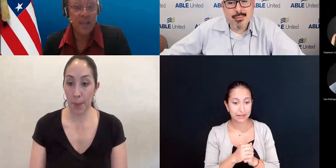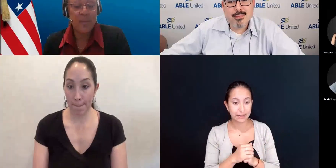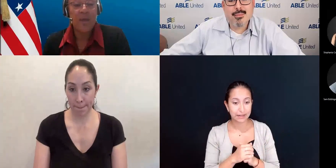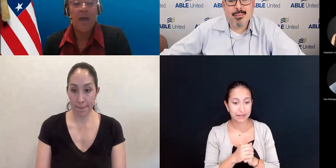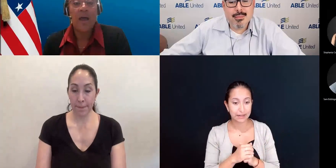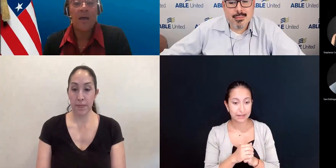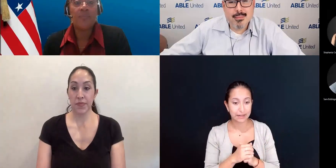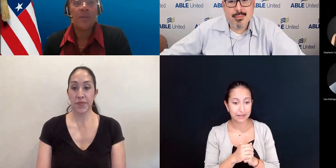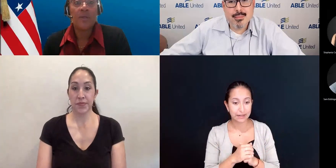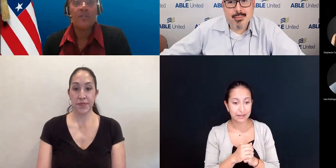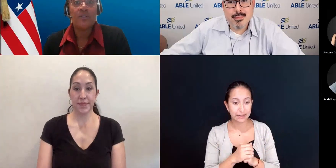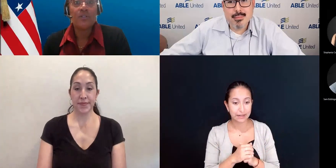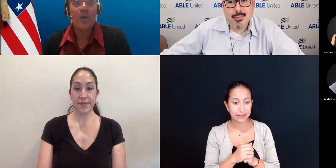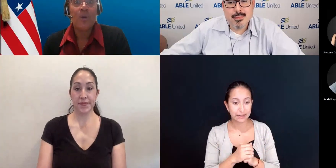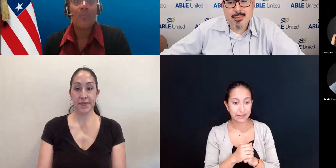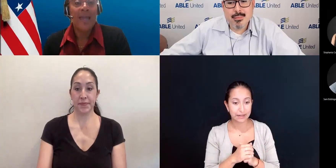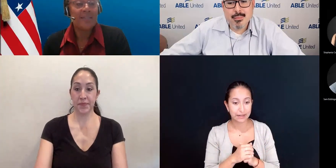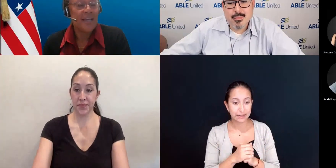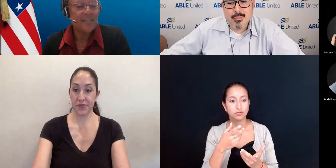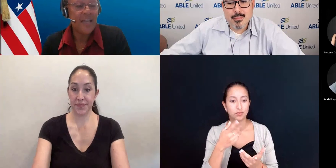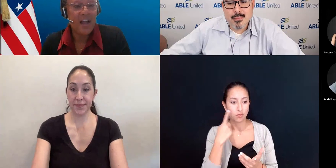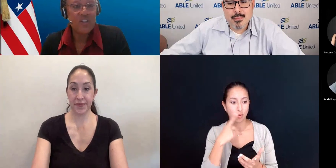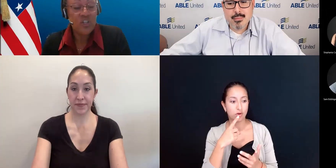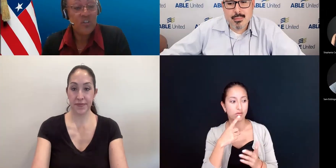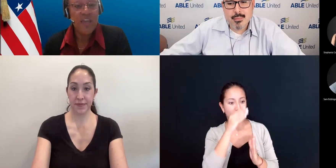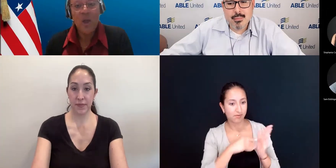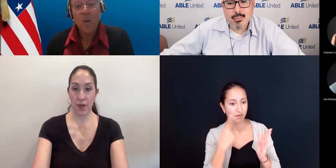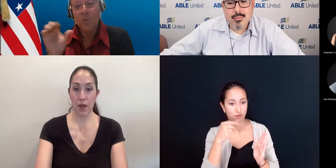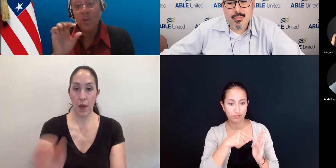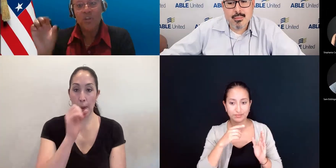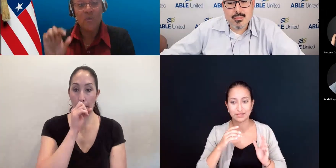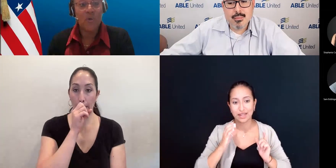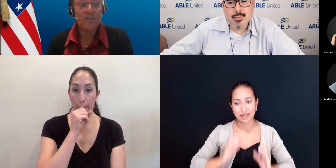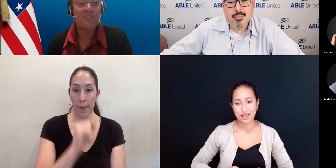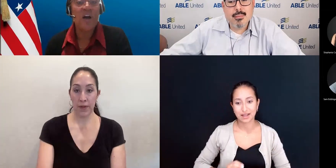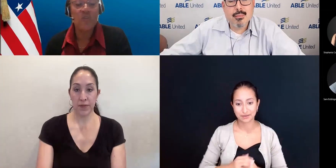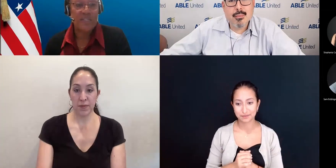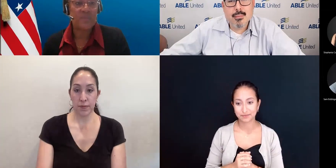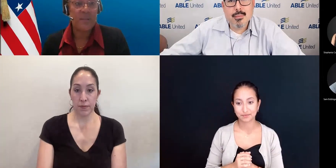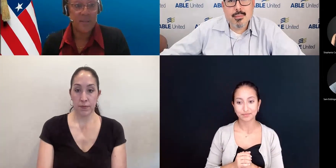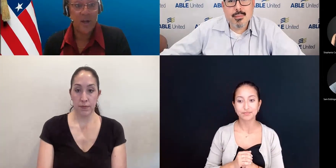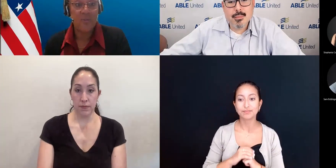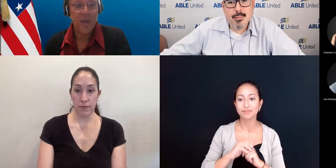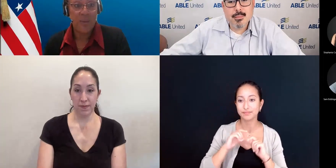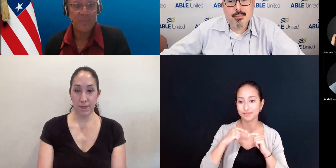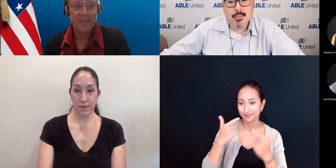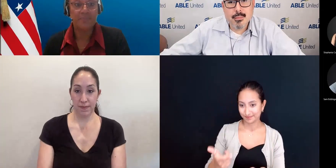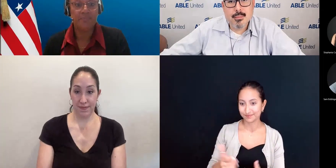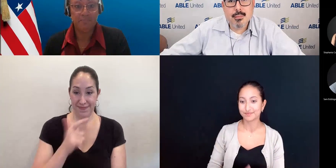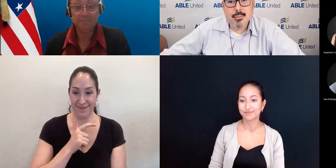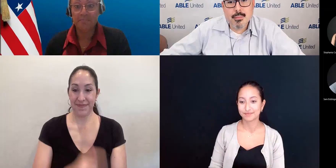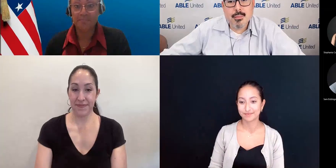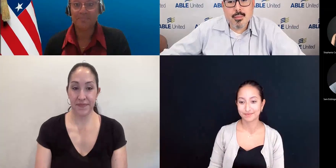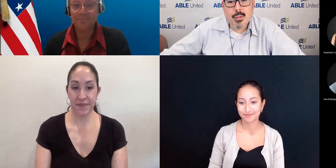that claim. Um, but yes, ssa.gov, and we're looking for to file for disability on that website.